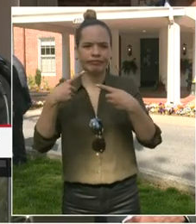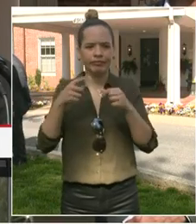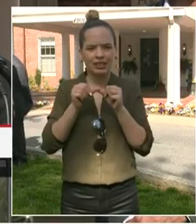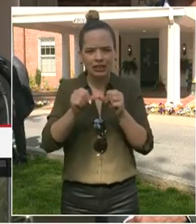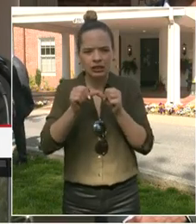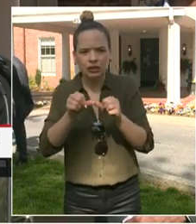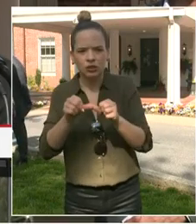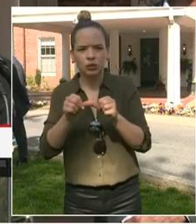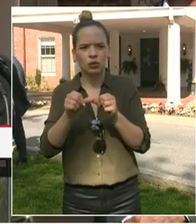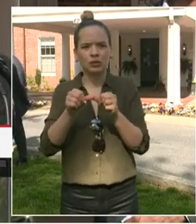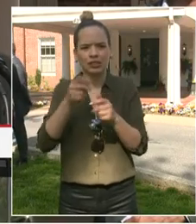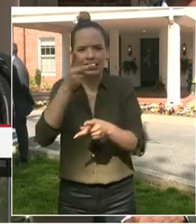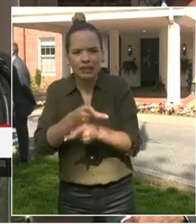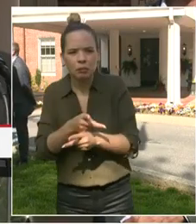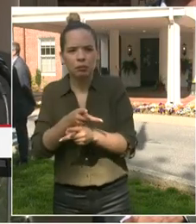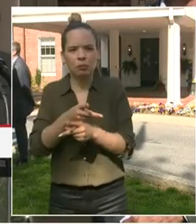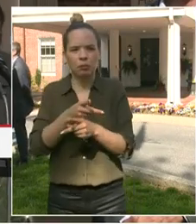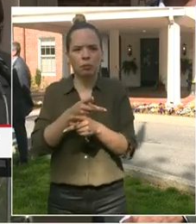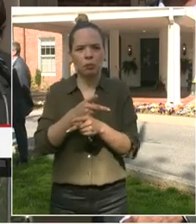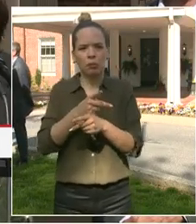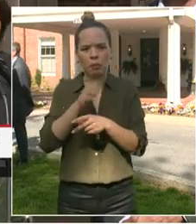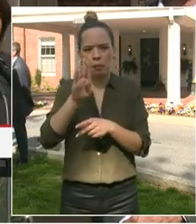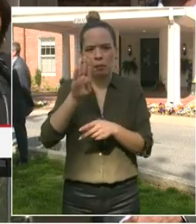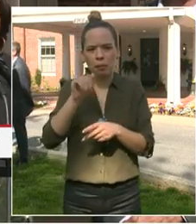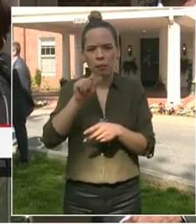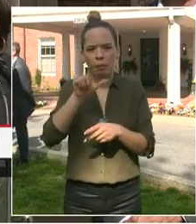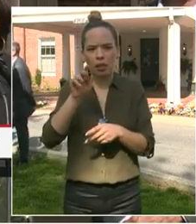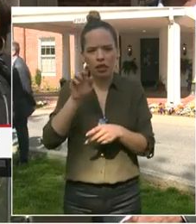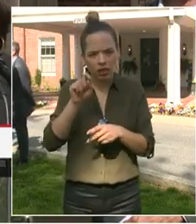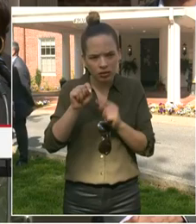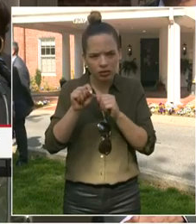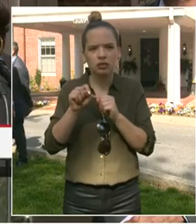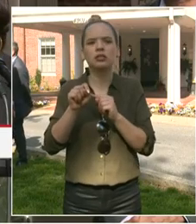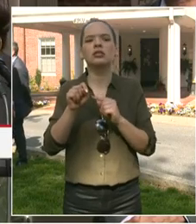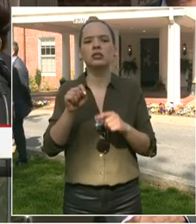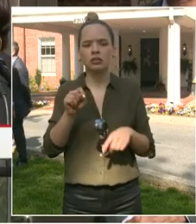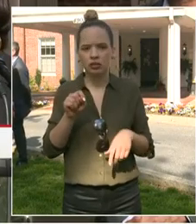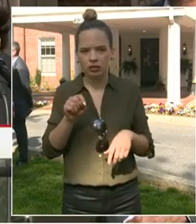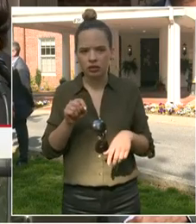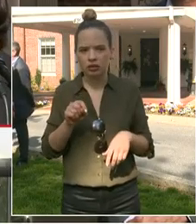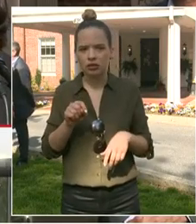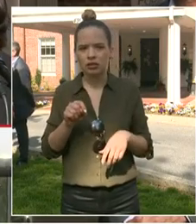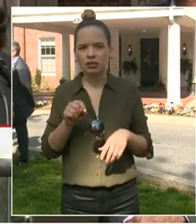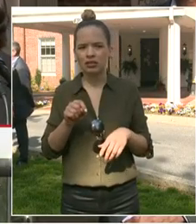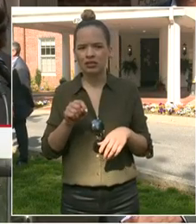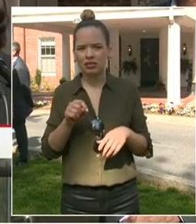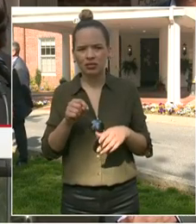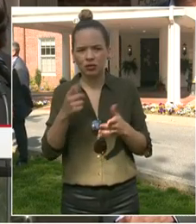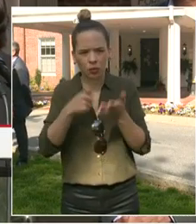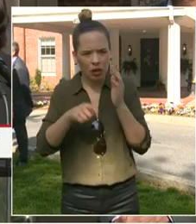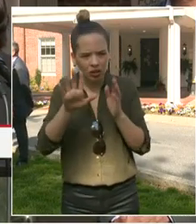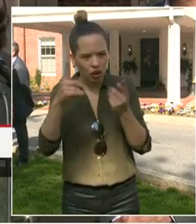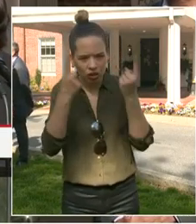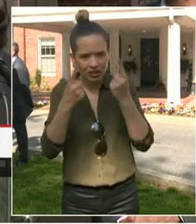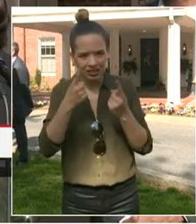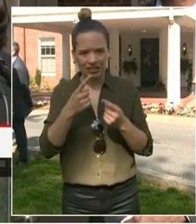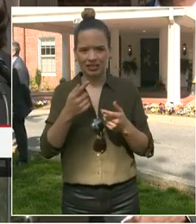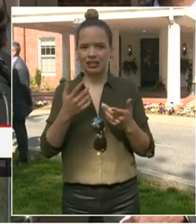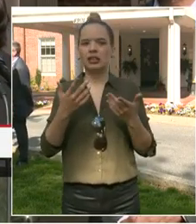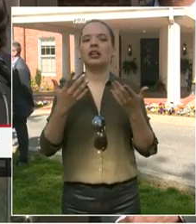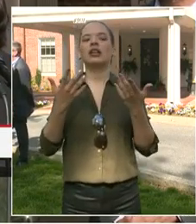thoughts on just seeing what's transpiring there? Well, I certainly I think it's quite